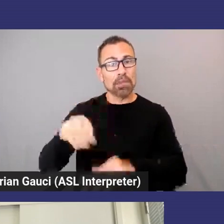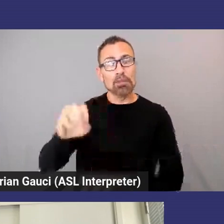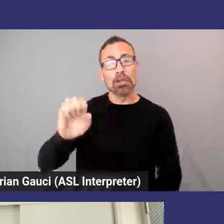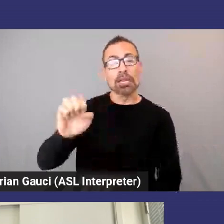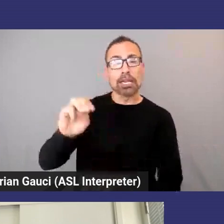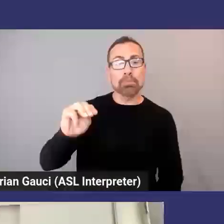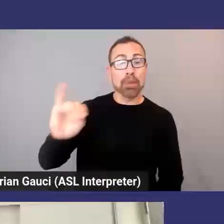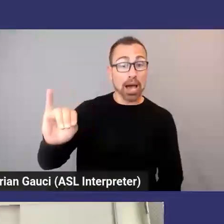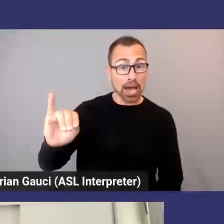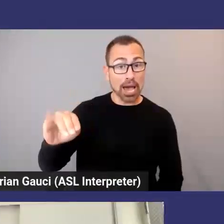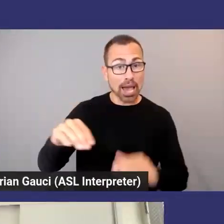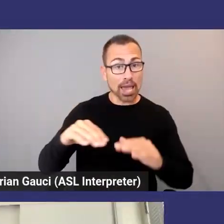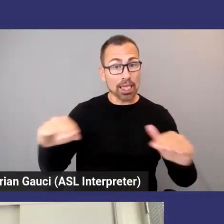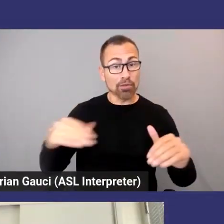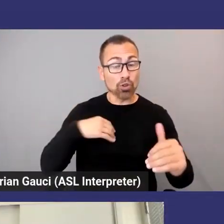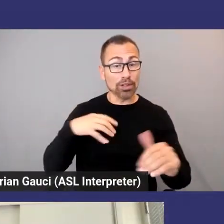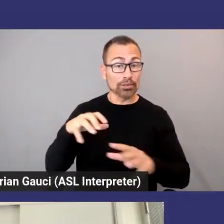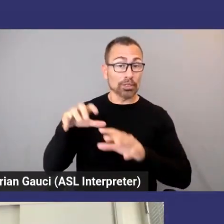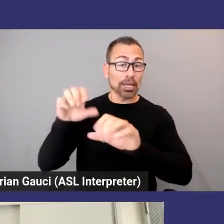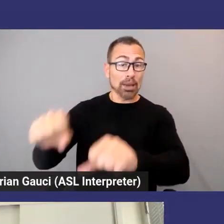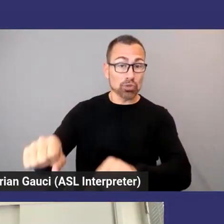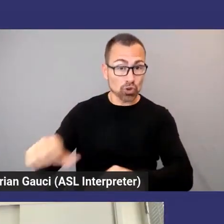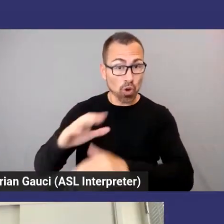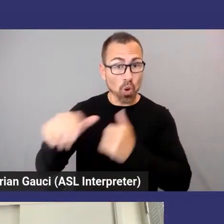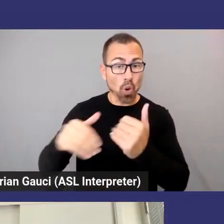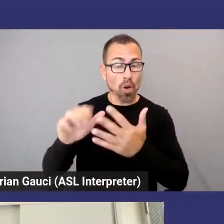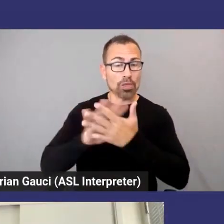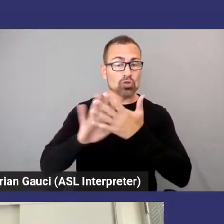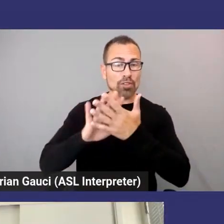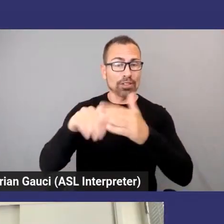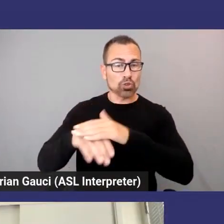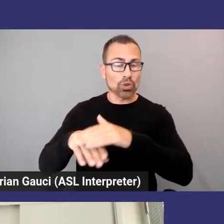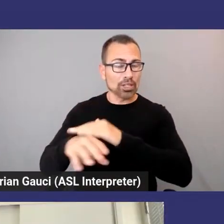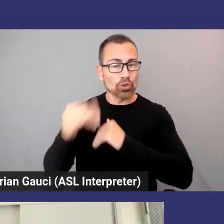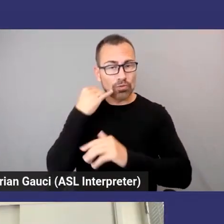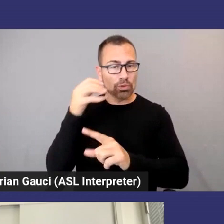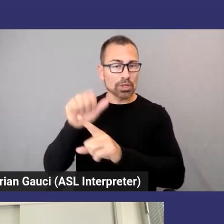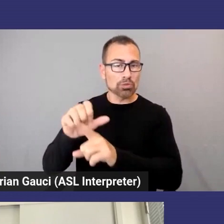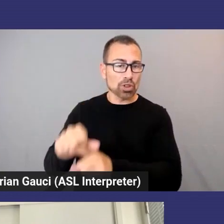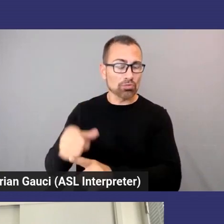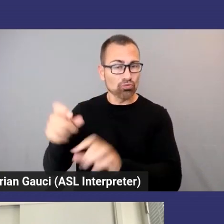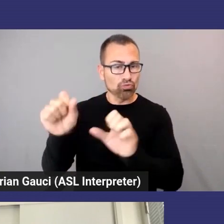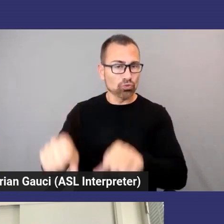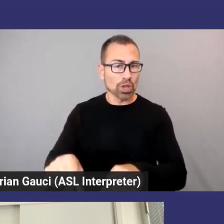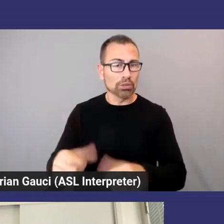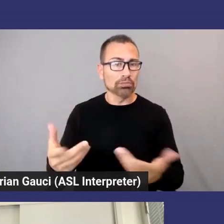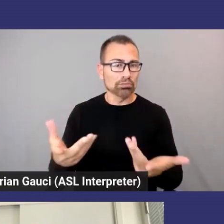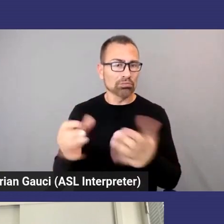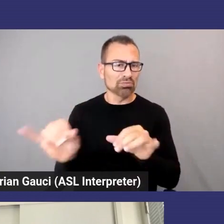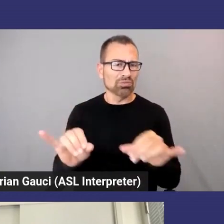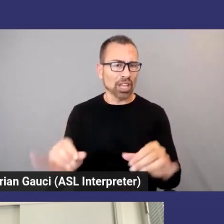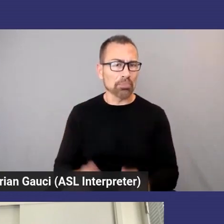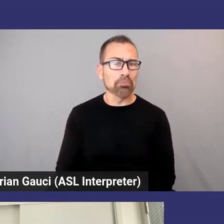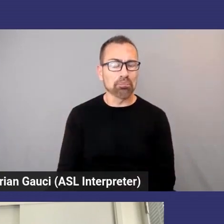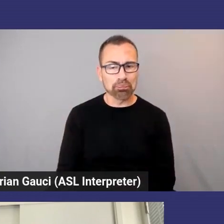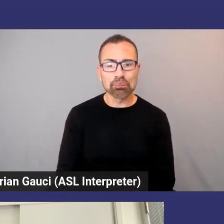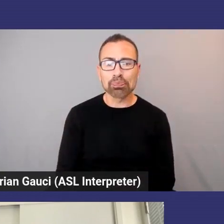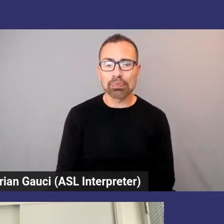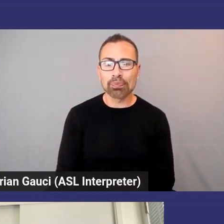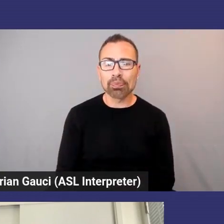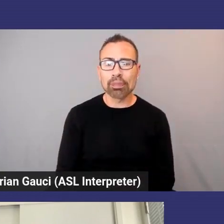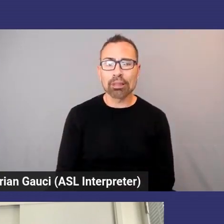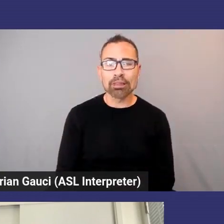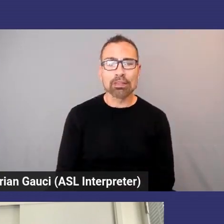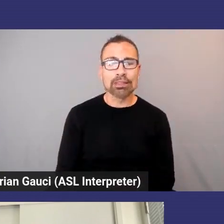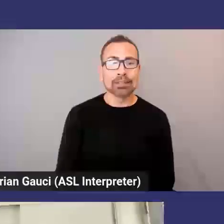all the same. If you want to capture any kind of traffic going in there or any of that kind of stuff, you can definitely do that. Yeah. So we're